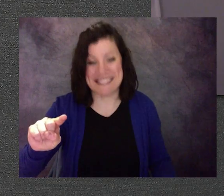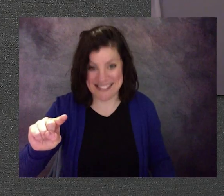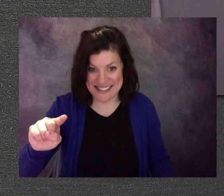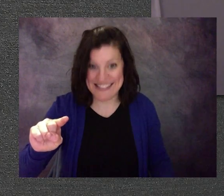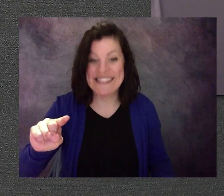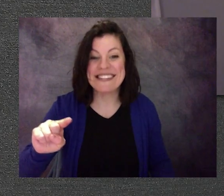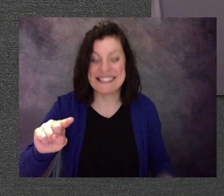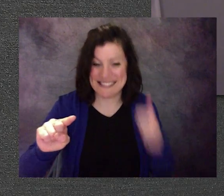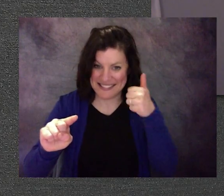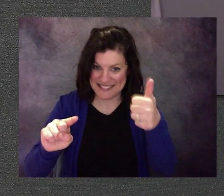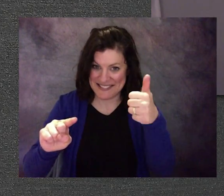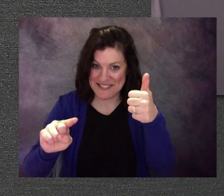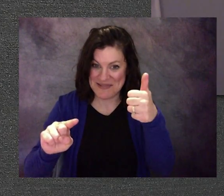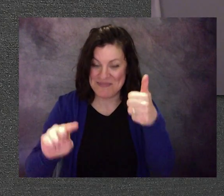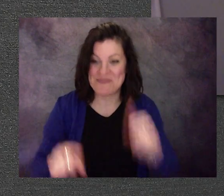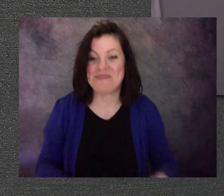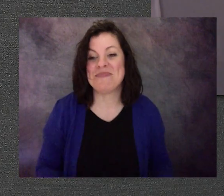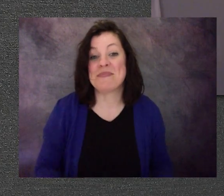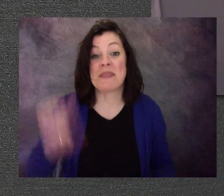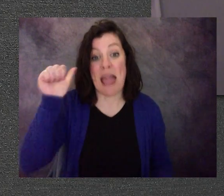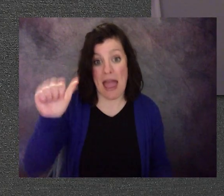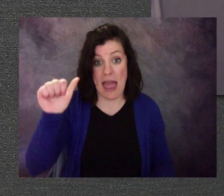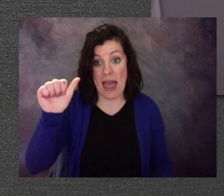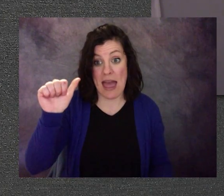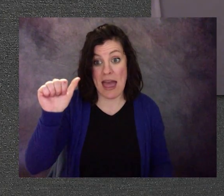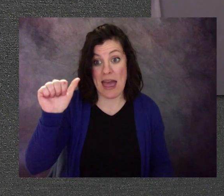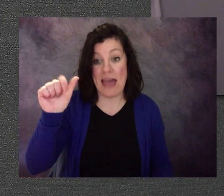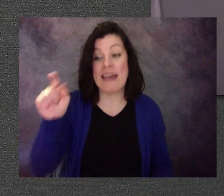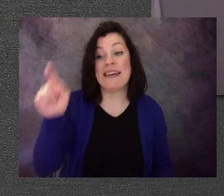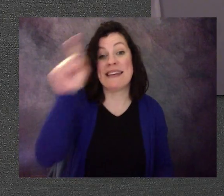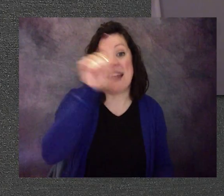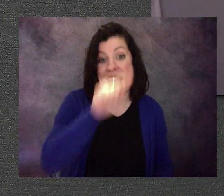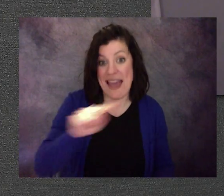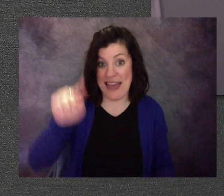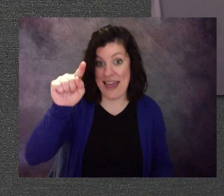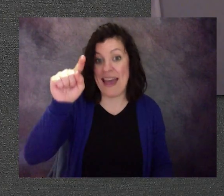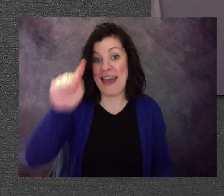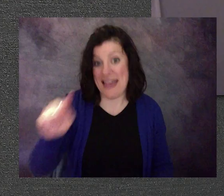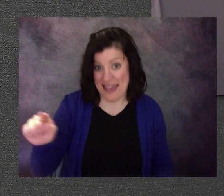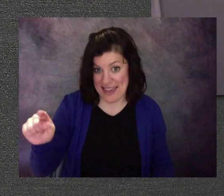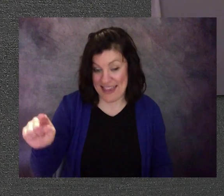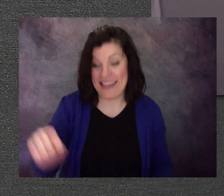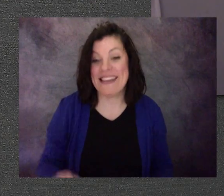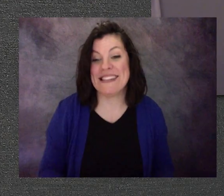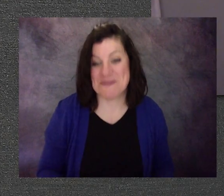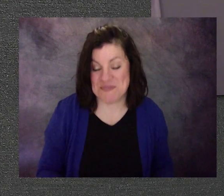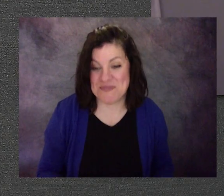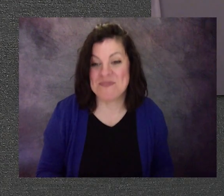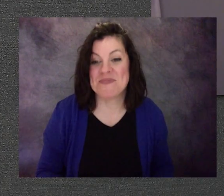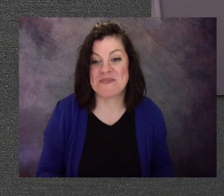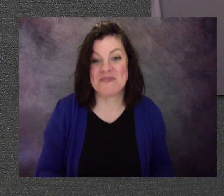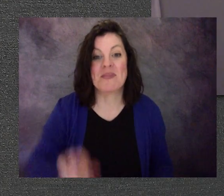S. Good job. A. Ready? A.